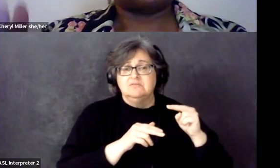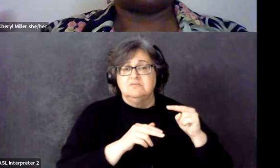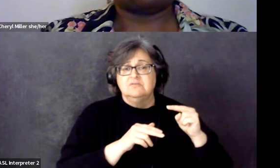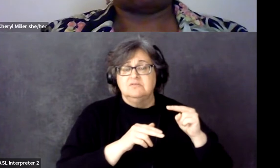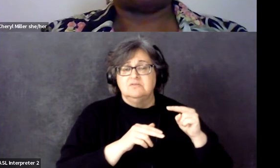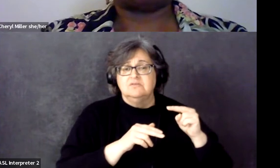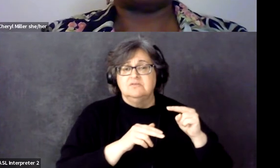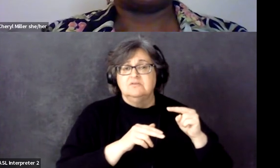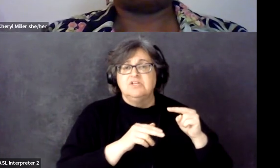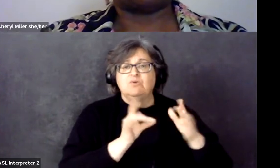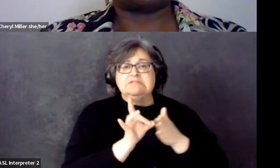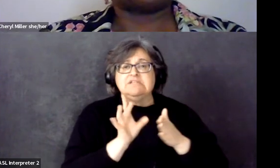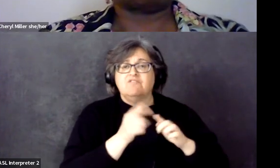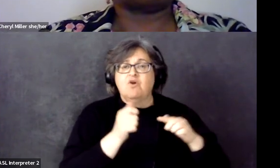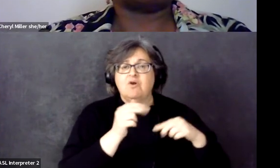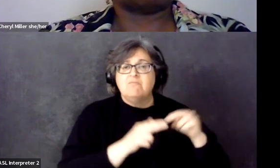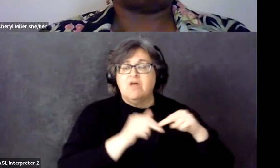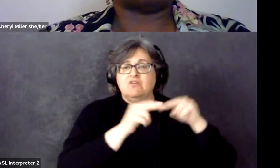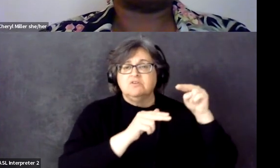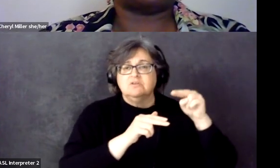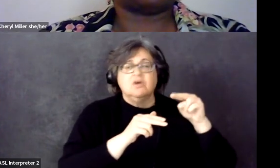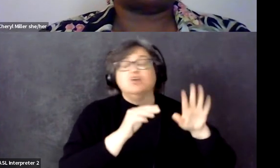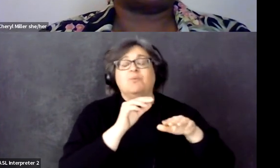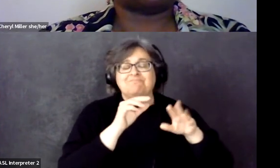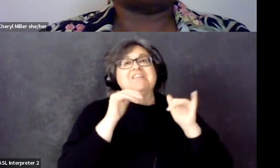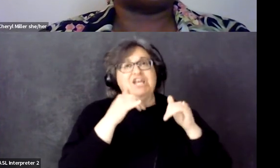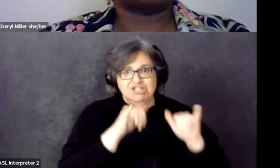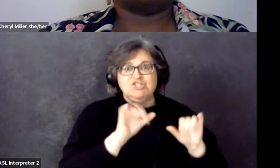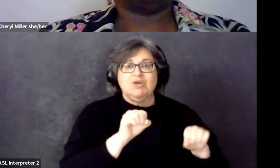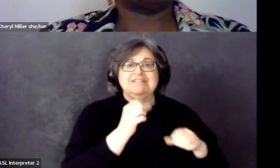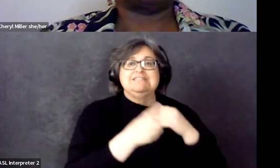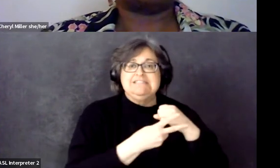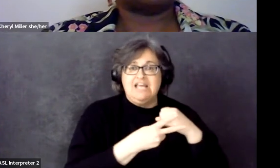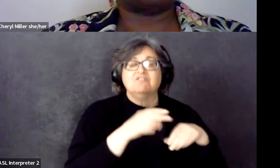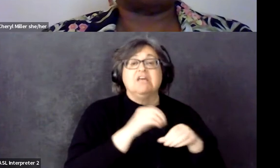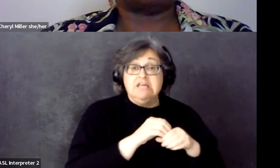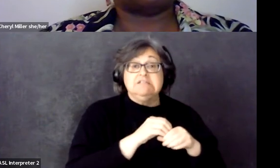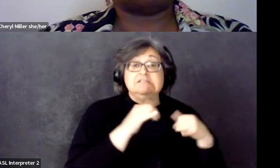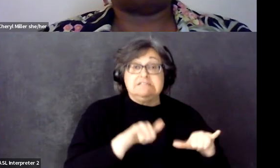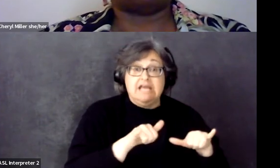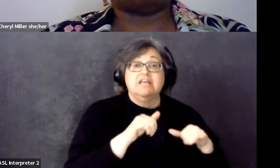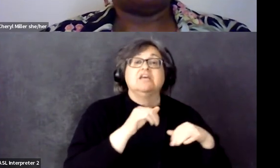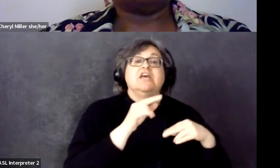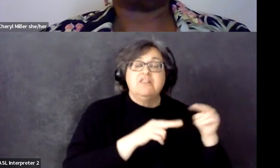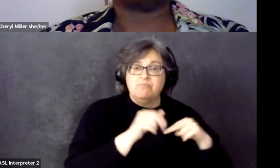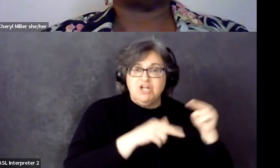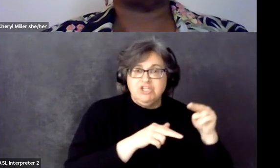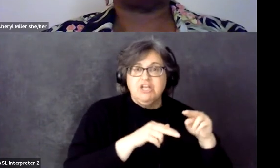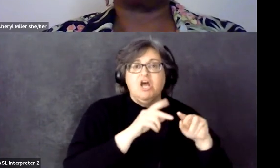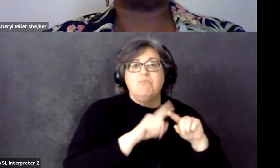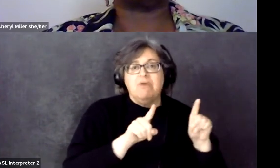the displacement from his building had been successfully saved, but his clinic was closing. And he said he still needed to move.